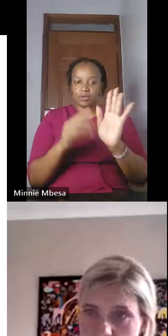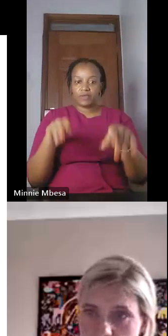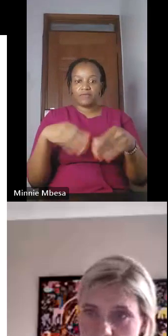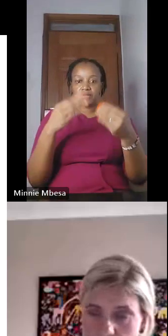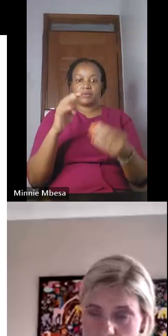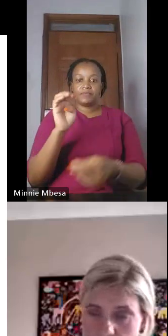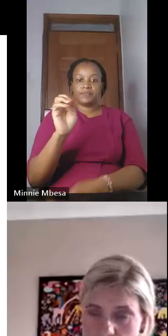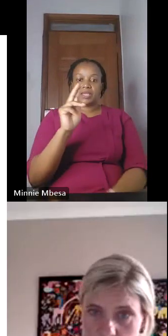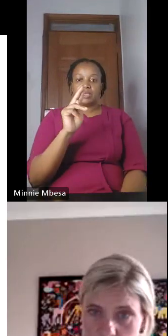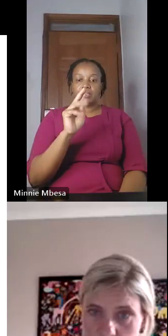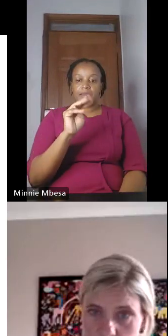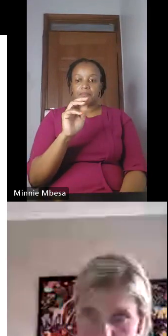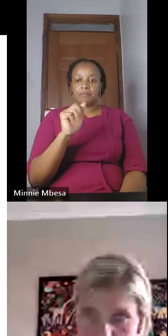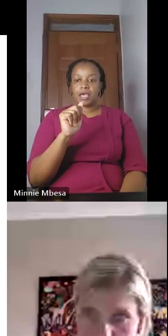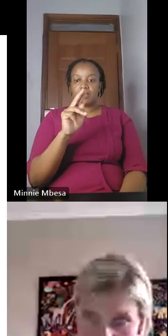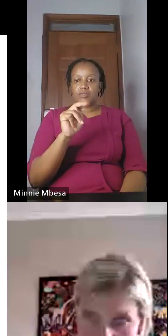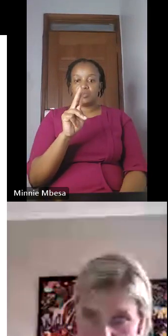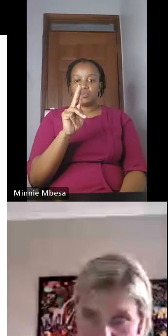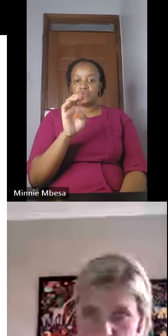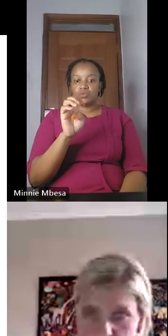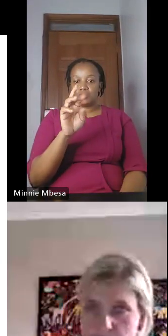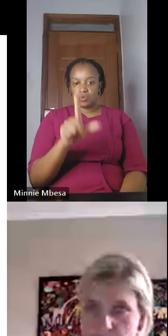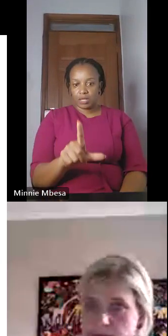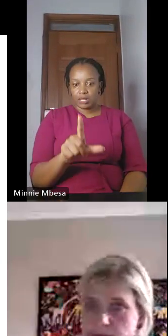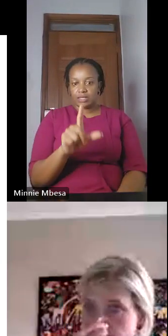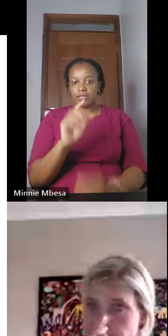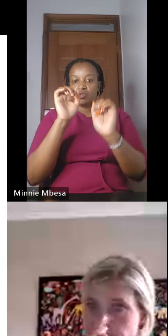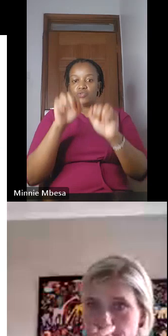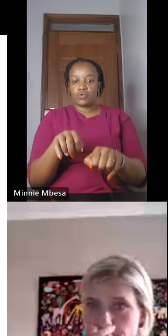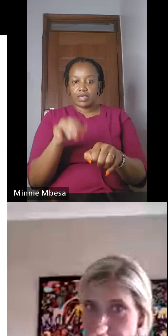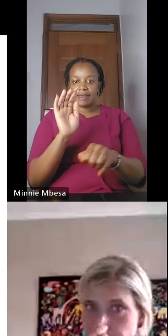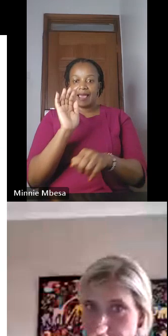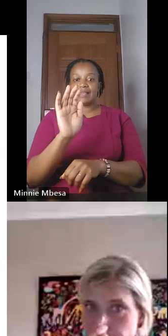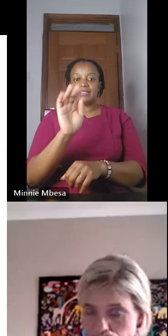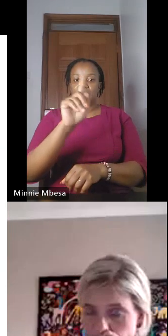you. If you can ask your question, please, Emmanuel.